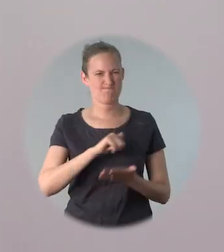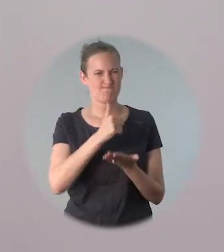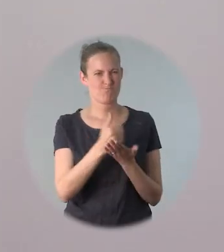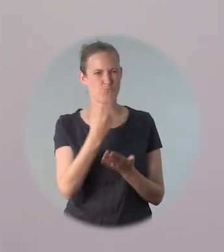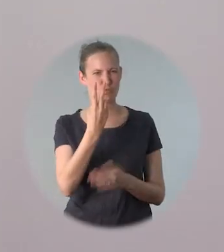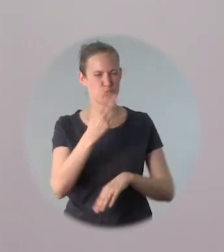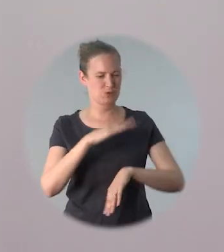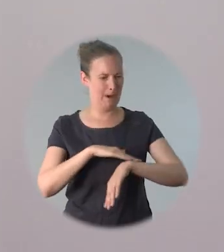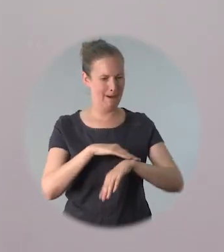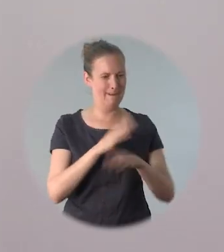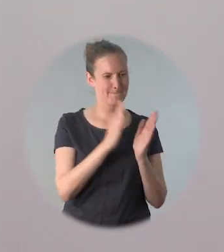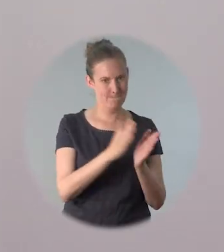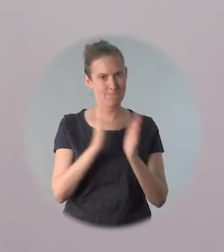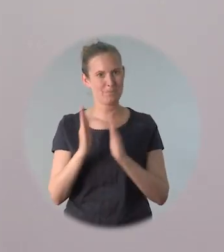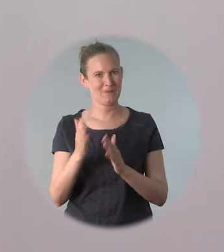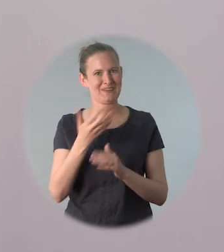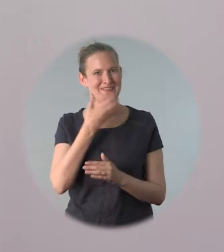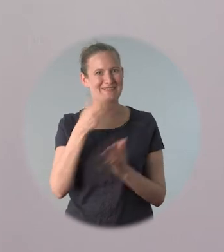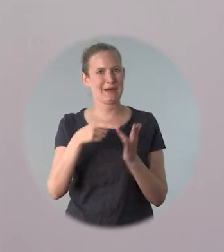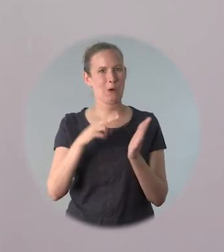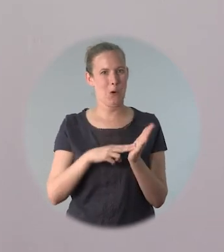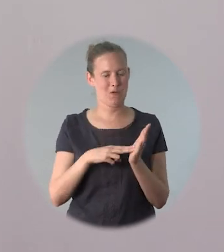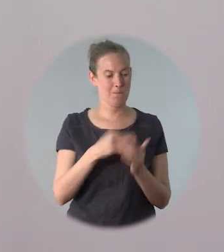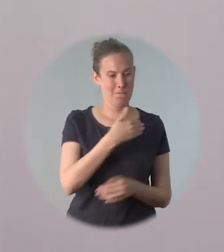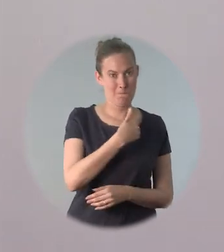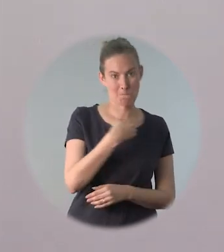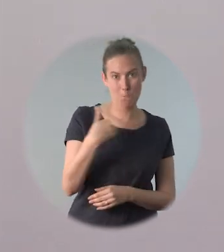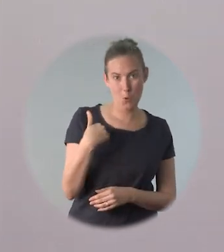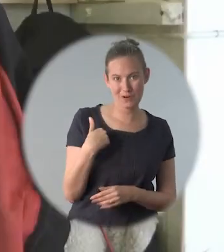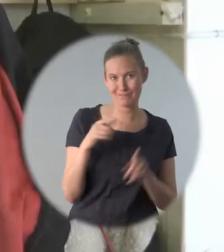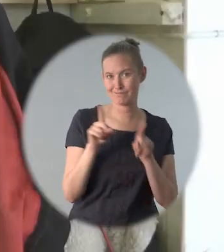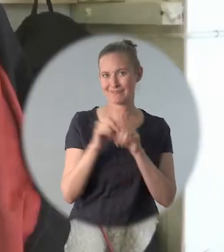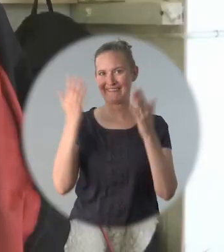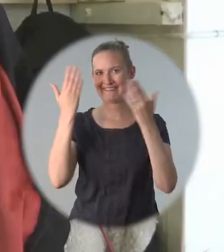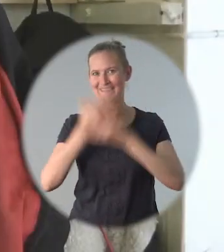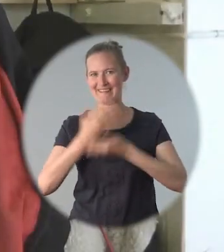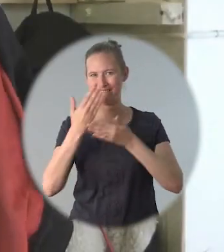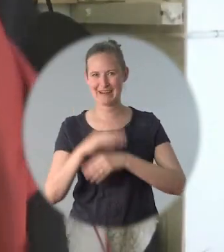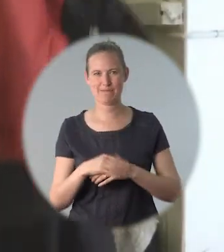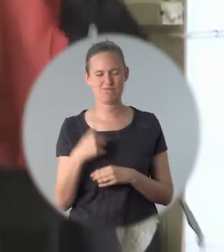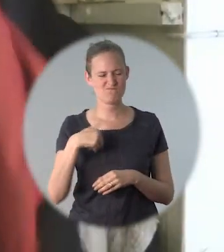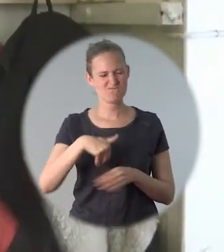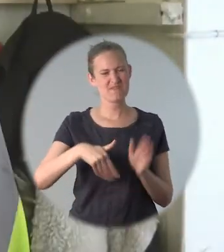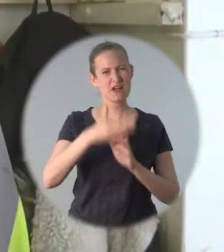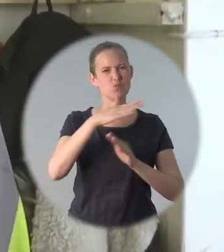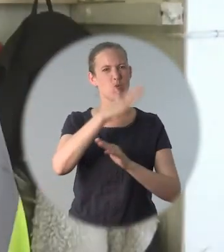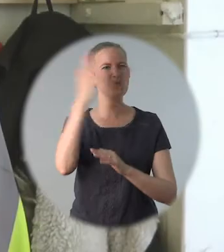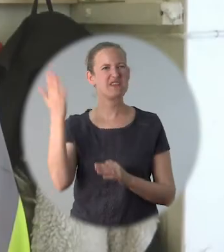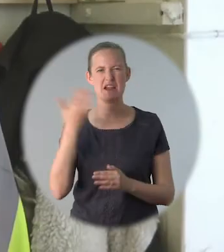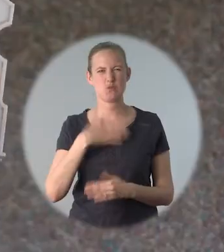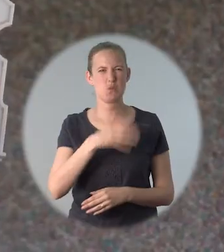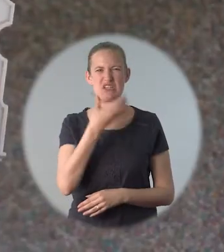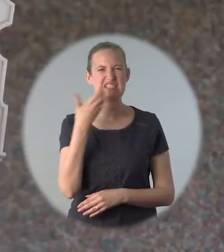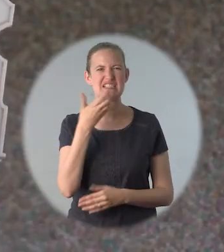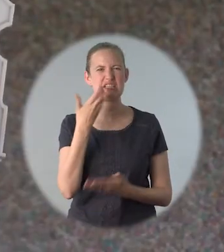and warm during the day. A morning time and an evening time. I'm out during the day so I don't need the heating to be on at all during that